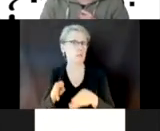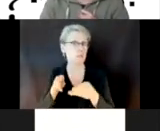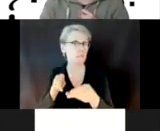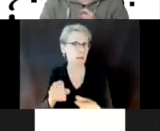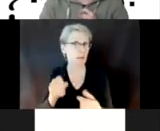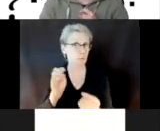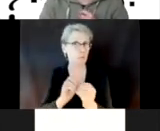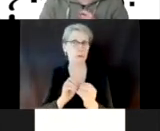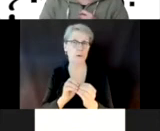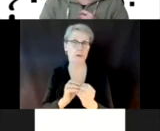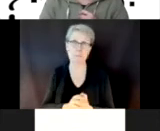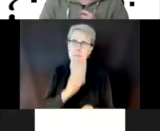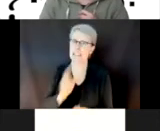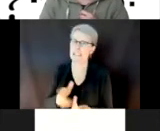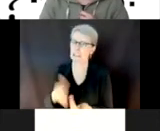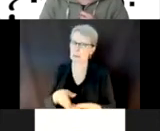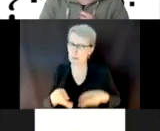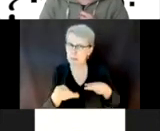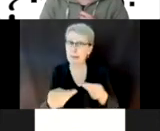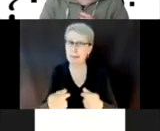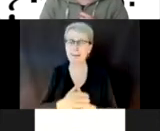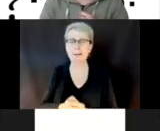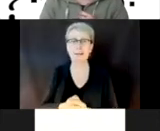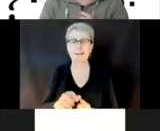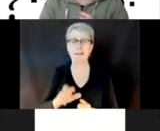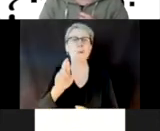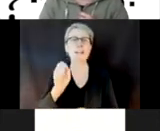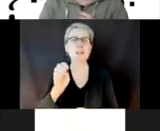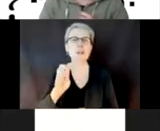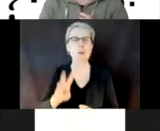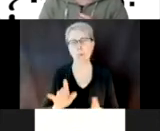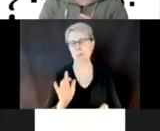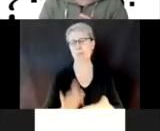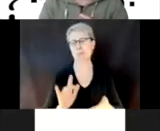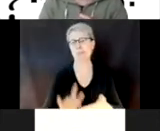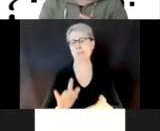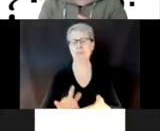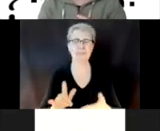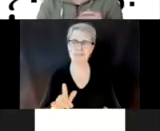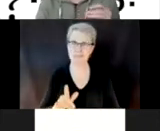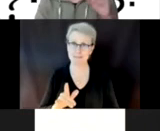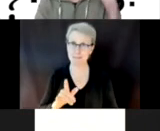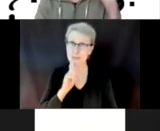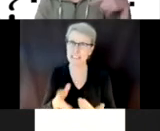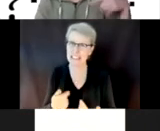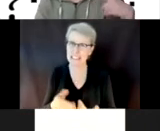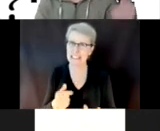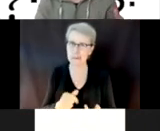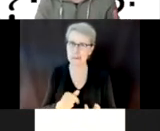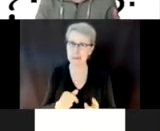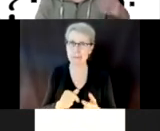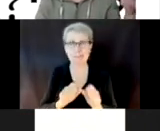very easy for you to punch that renew button or keep going. So. Awesome. Thank you. Again, you get